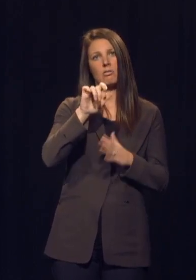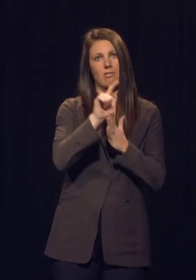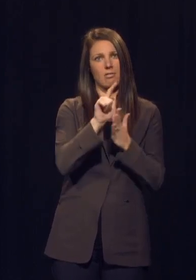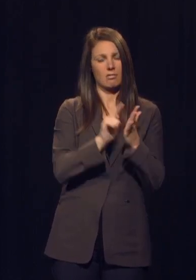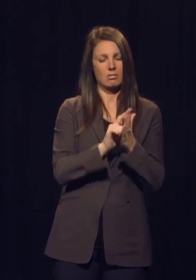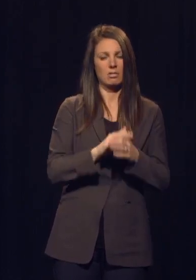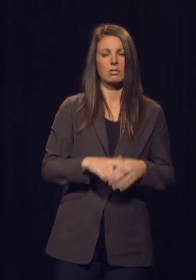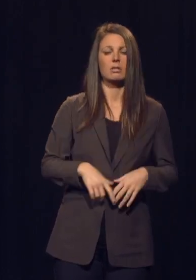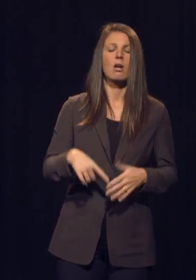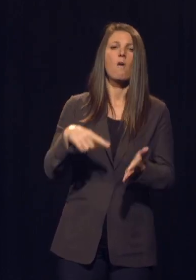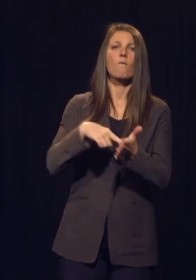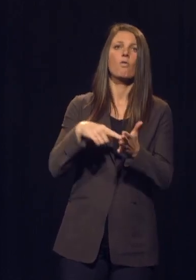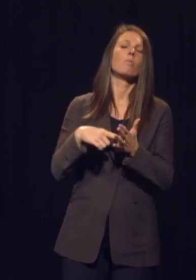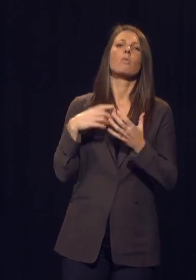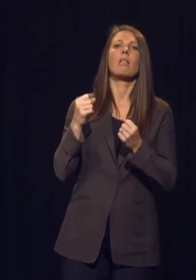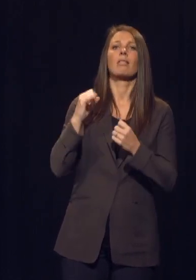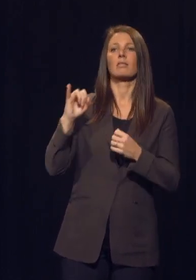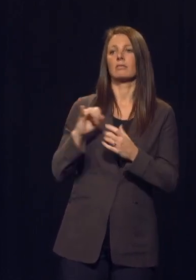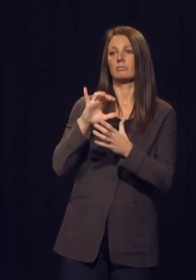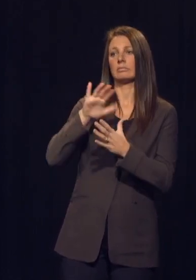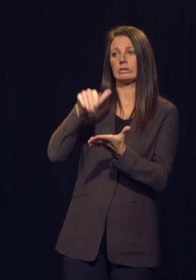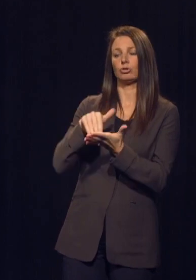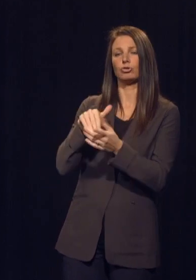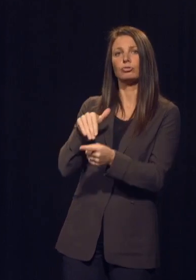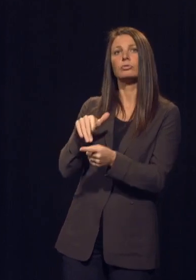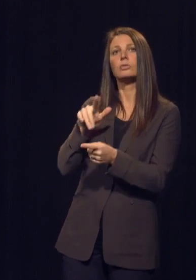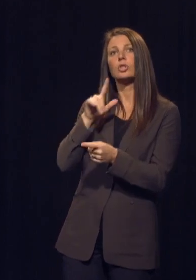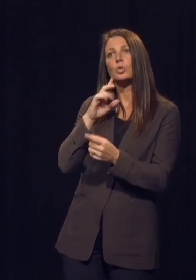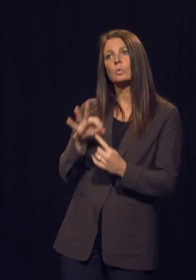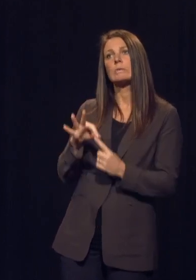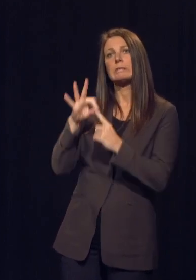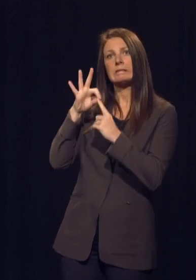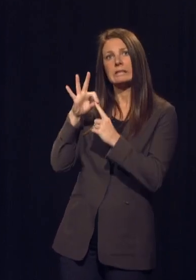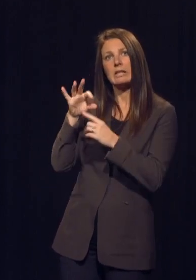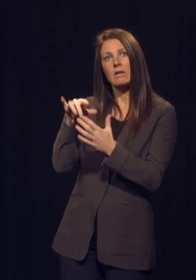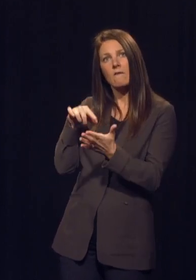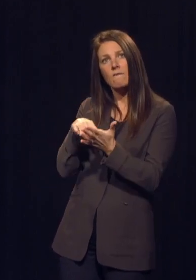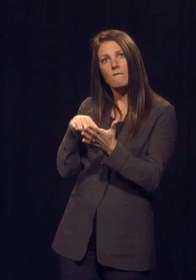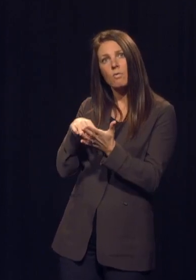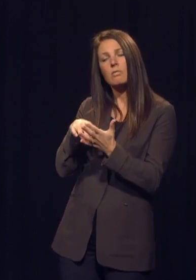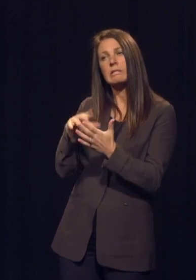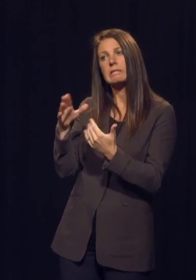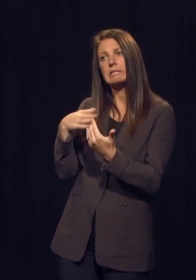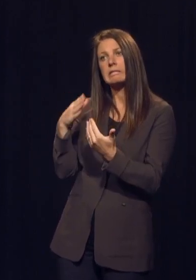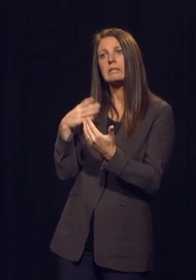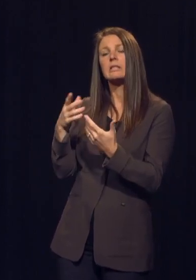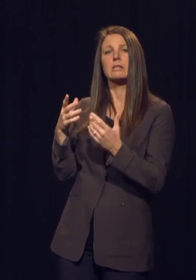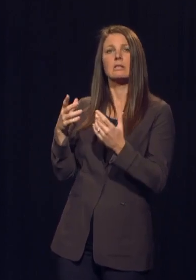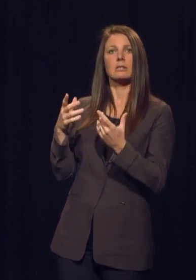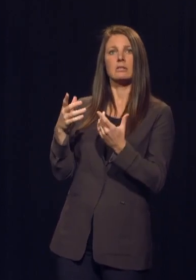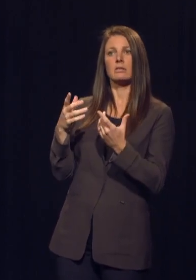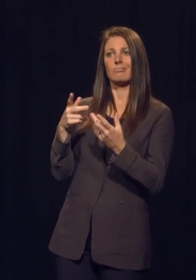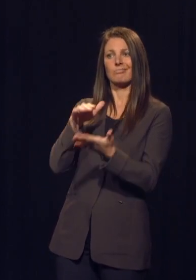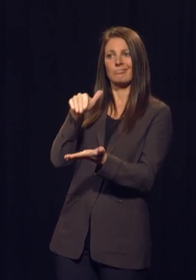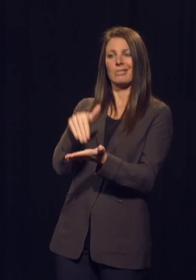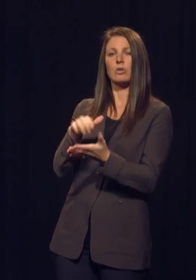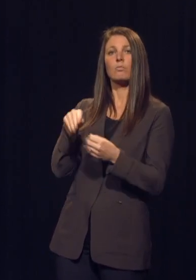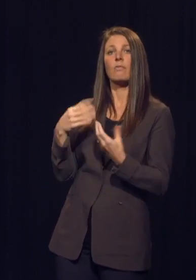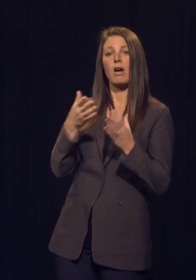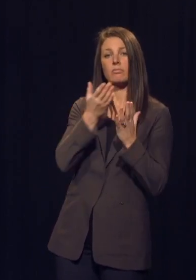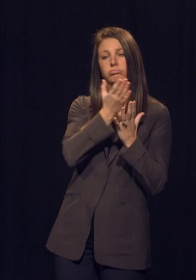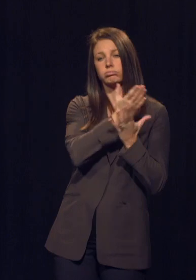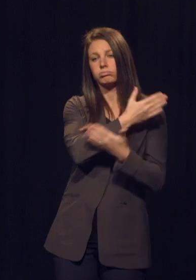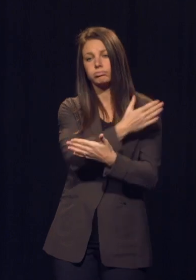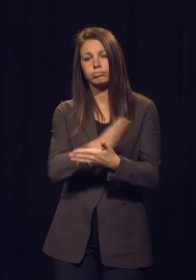are unique primary care facilities with a more than 50-year history that provide a wide array of services